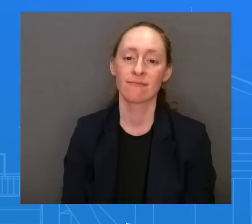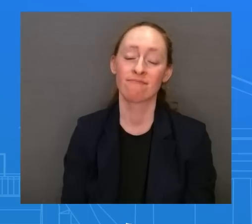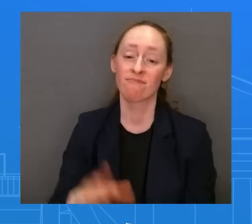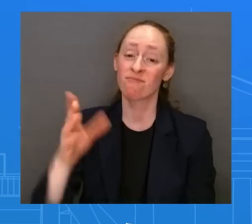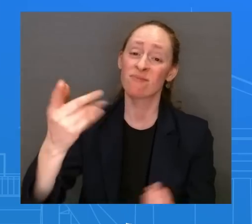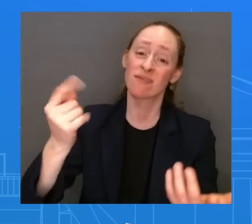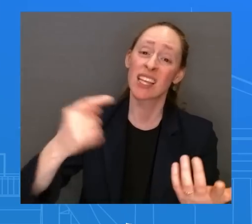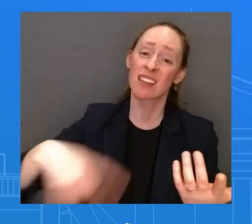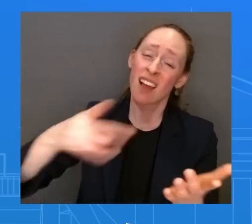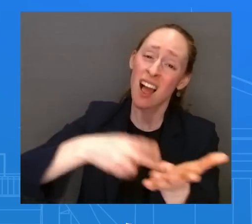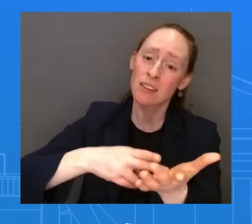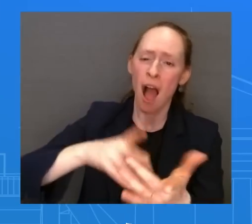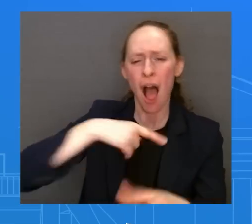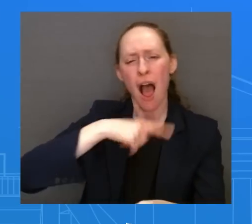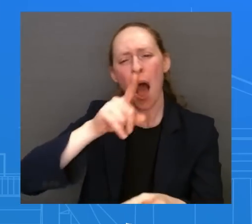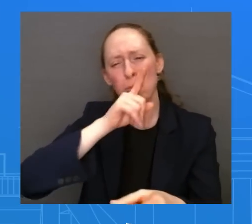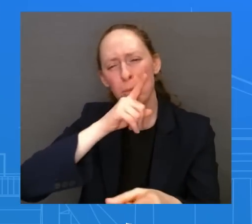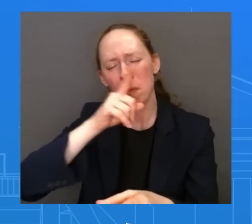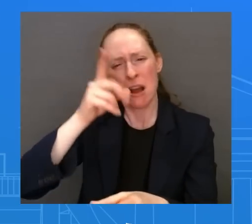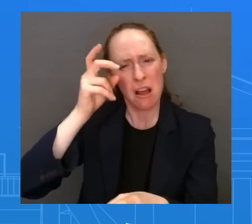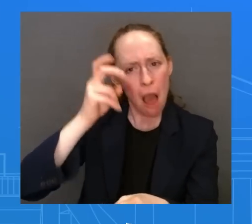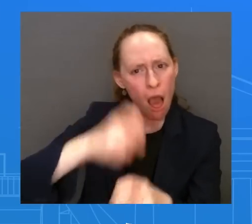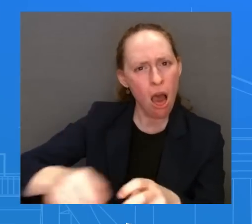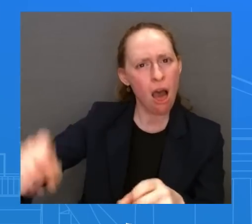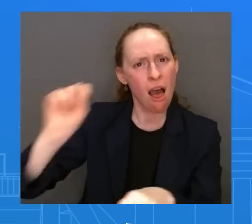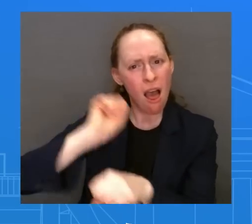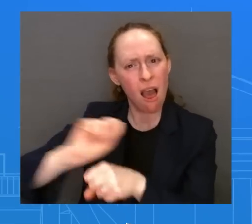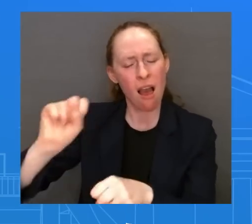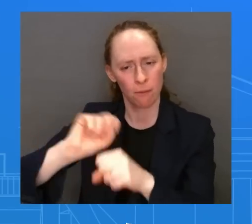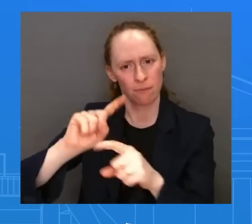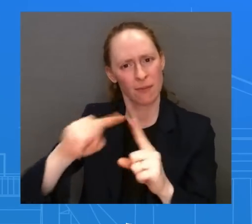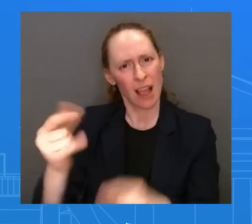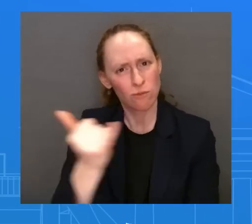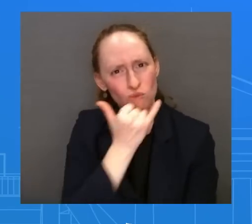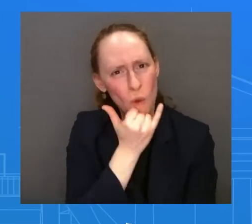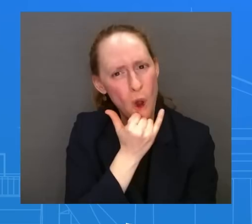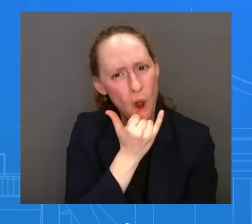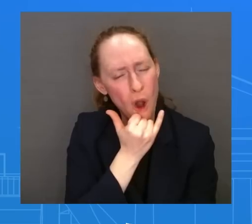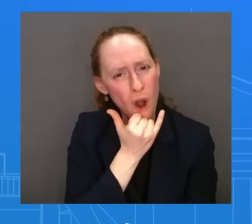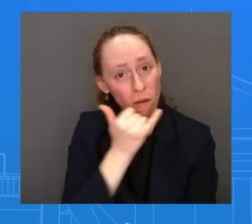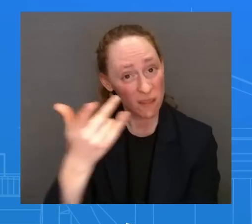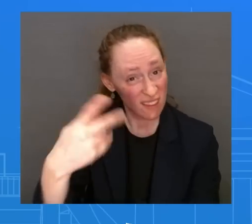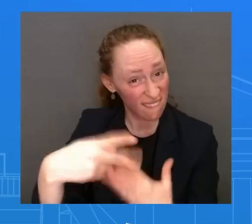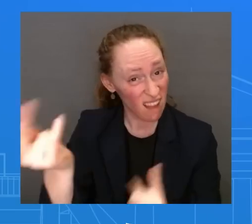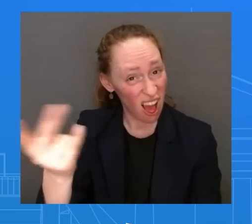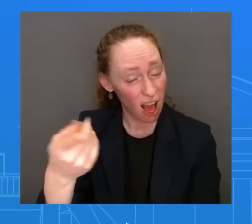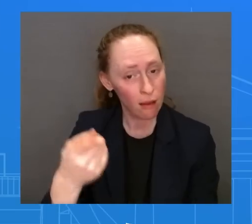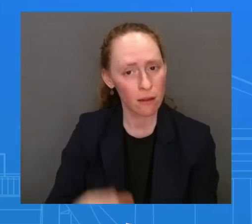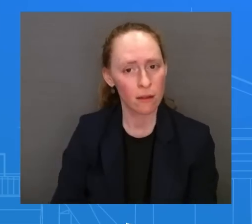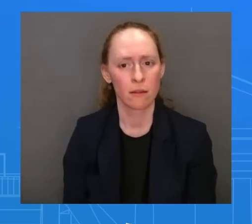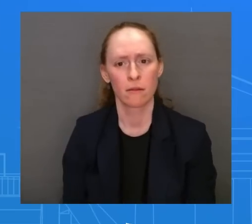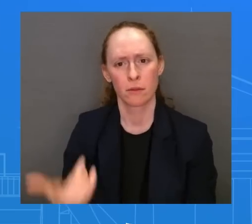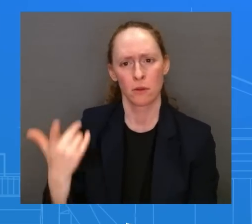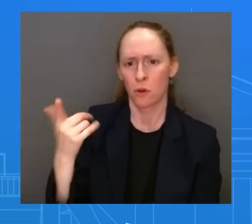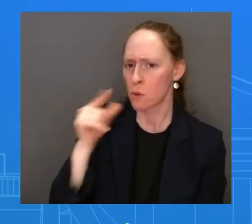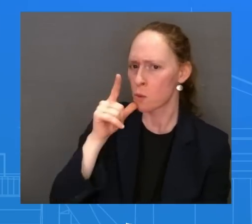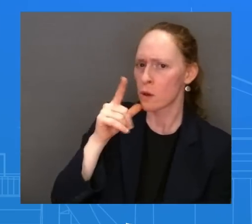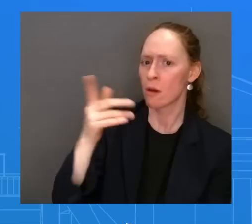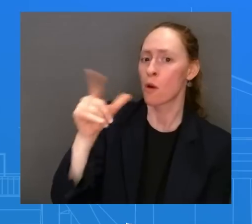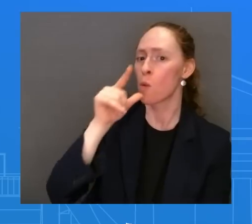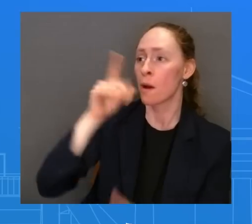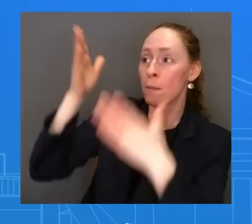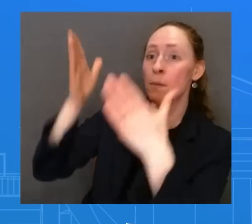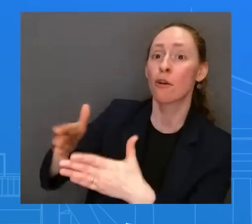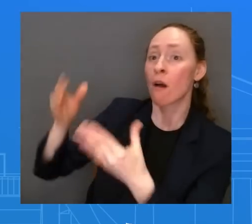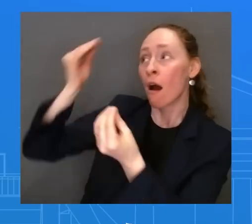their assessment was flawed and they failed in that assessment has anyone held accountable for giving the president a wrong view about how things were turning out on the ground I don't know how